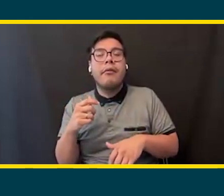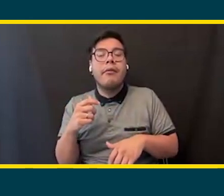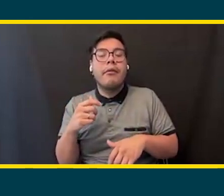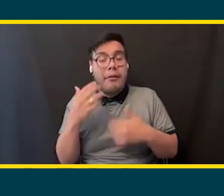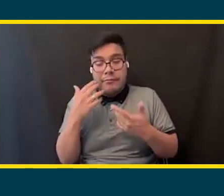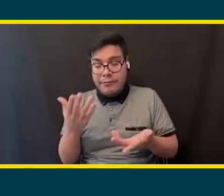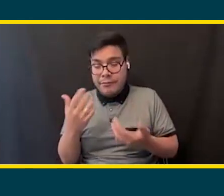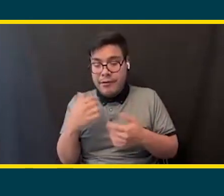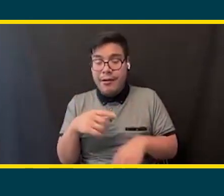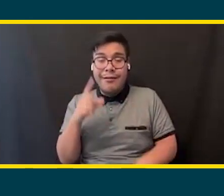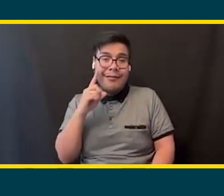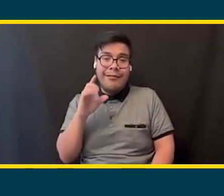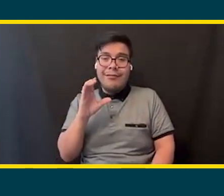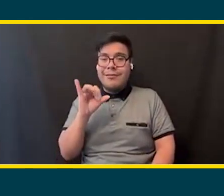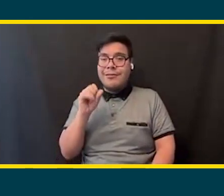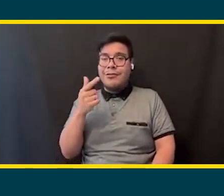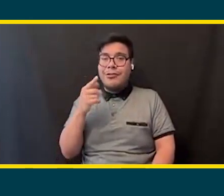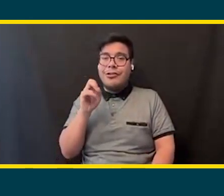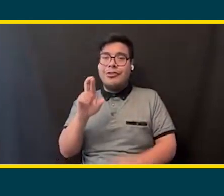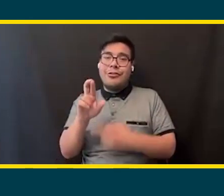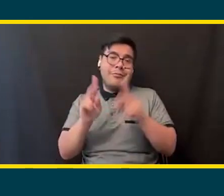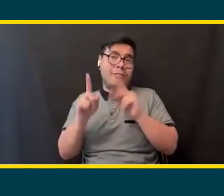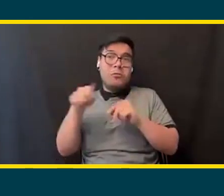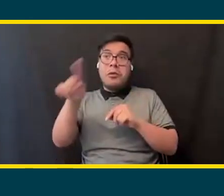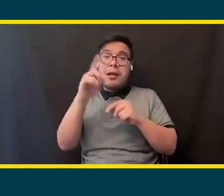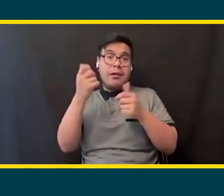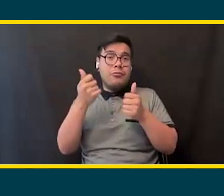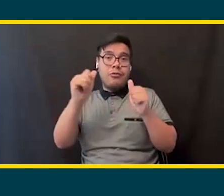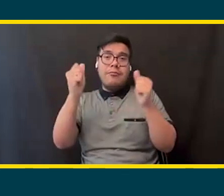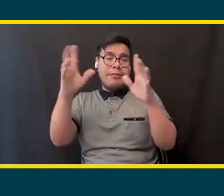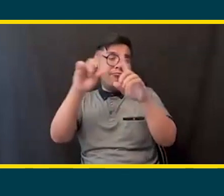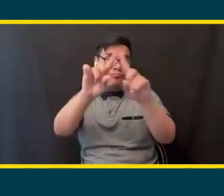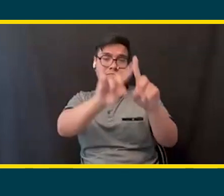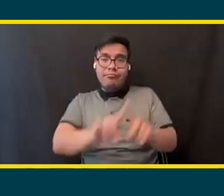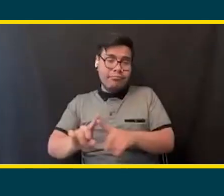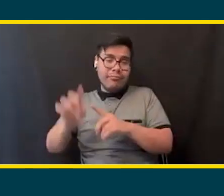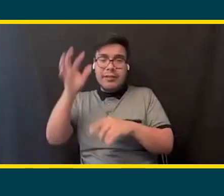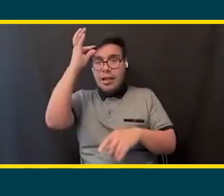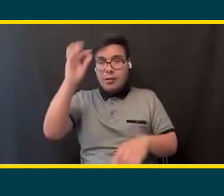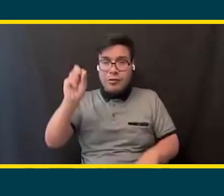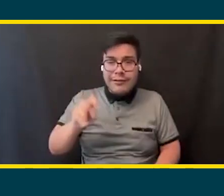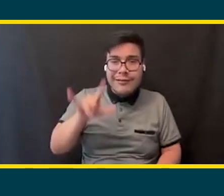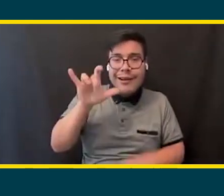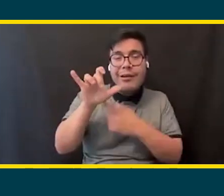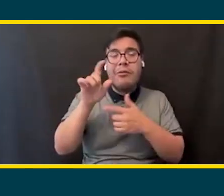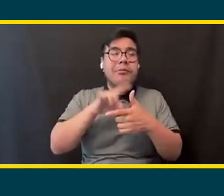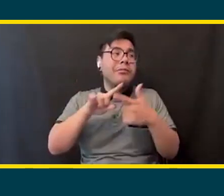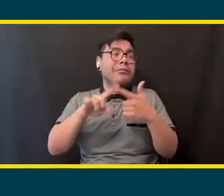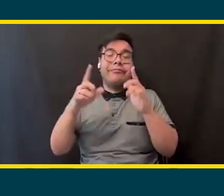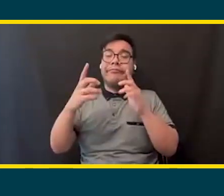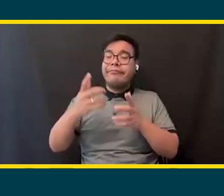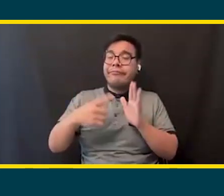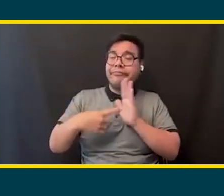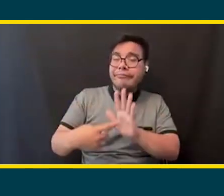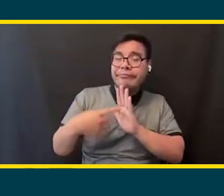like cisgender people try things out, like different hairstyles, different expressions of themselves. I don't know, but like obviously gender is